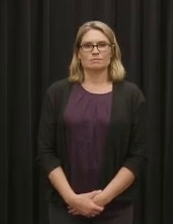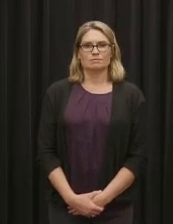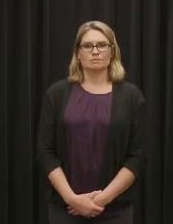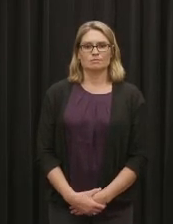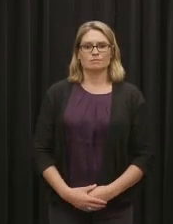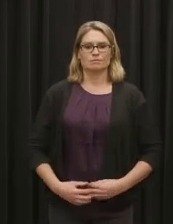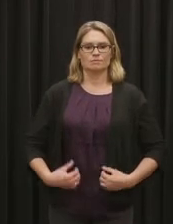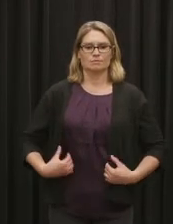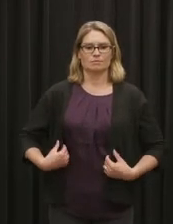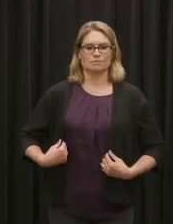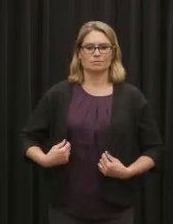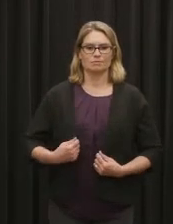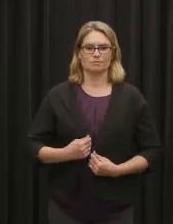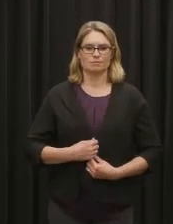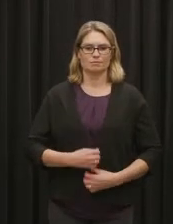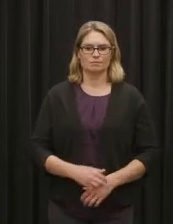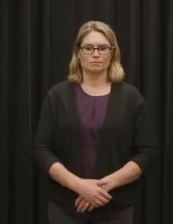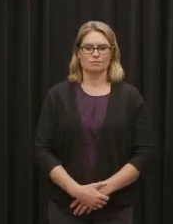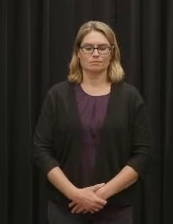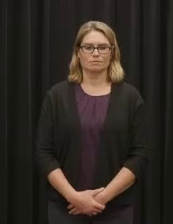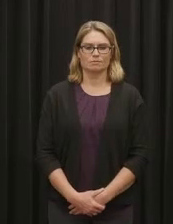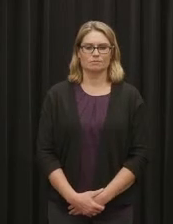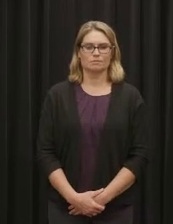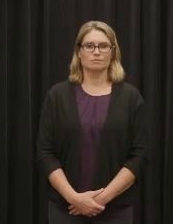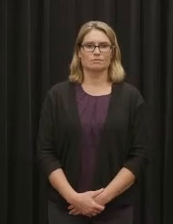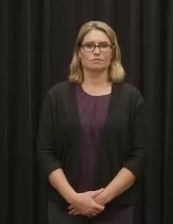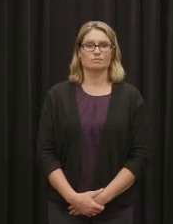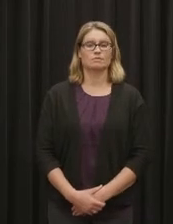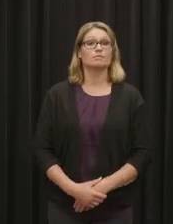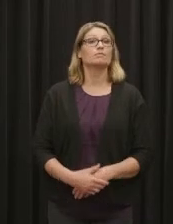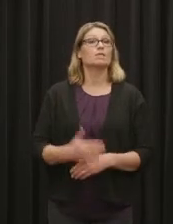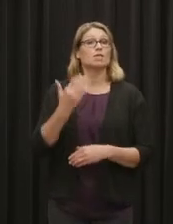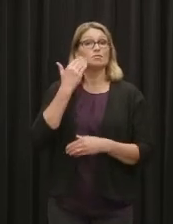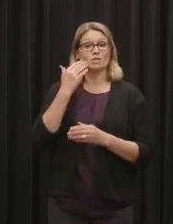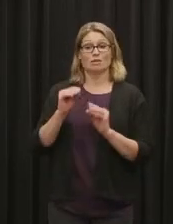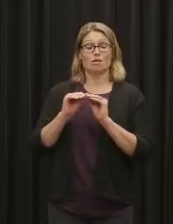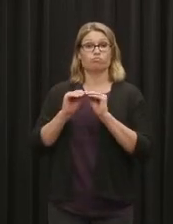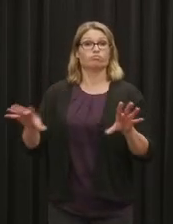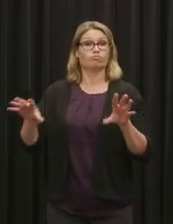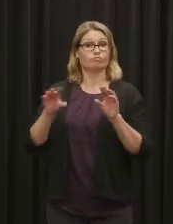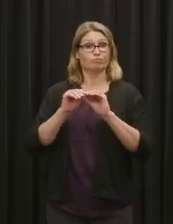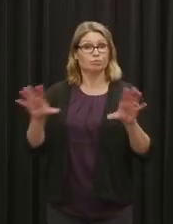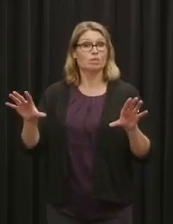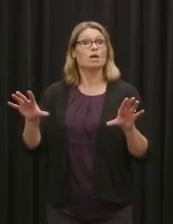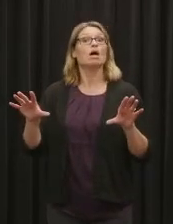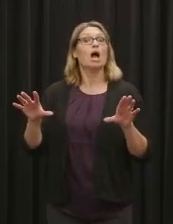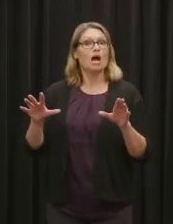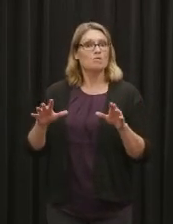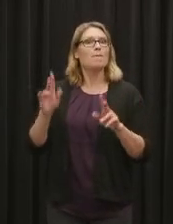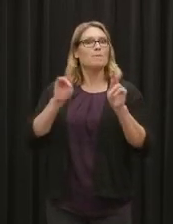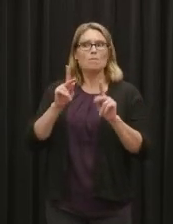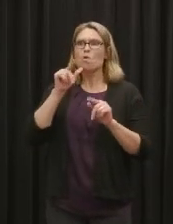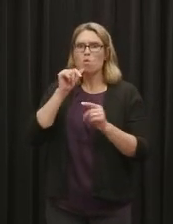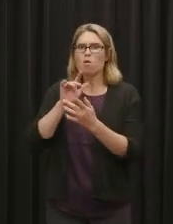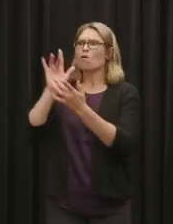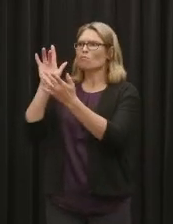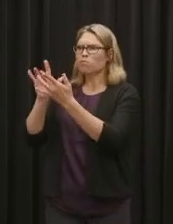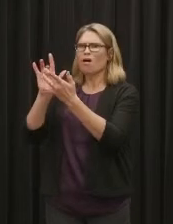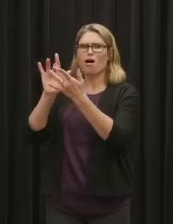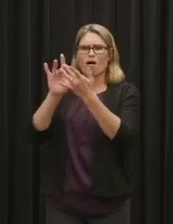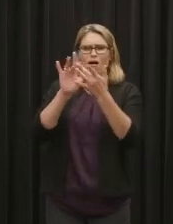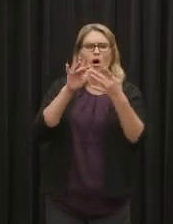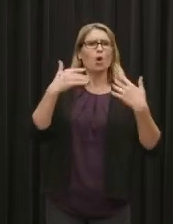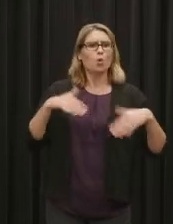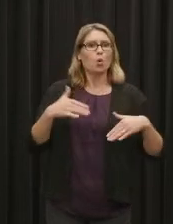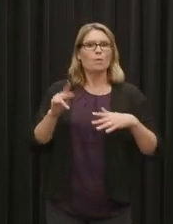maintaining physical distance of at least 2 meters, to no more than 20 individuals. Cases with dozens of close contacts, and each of these